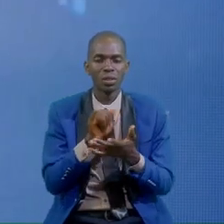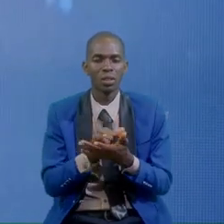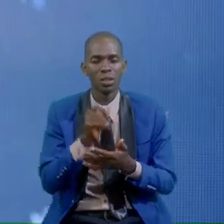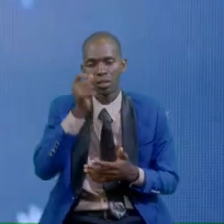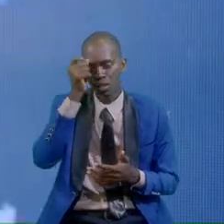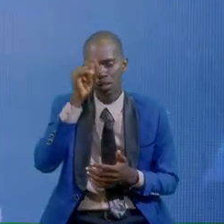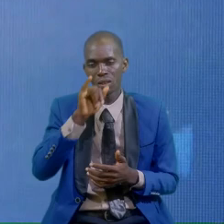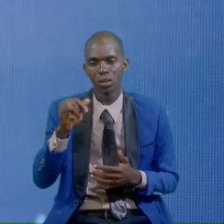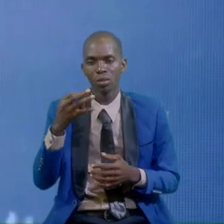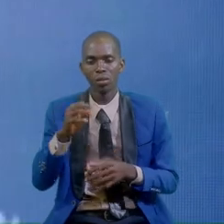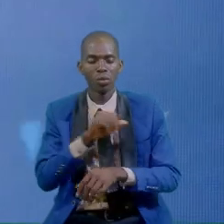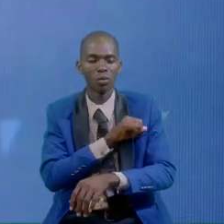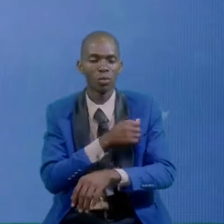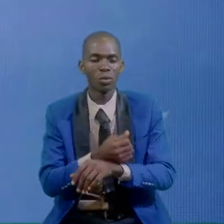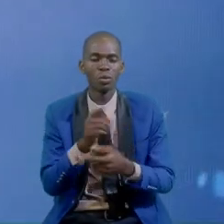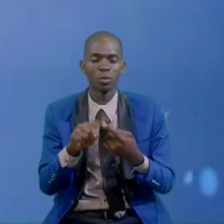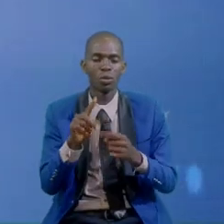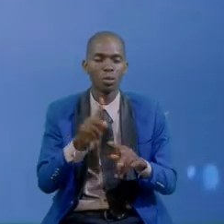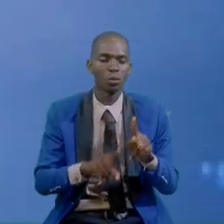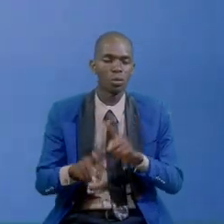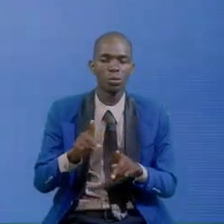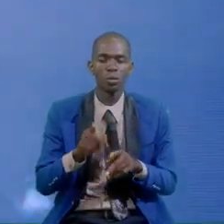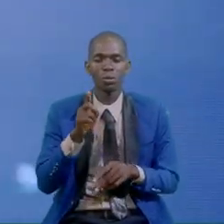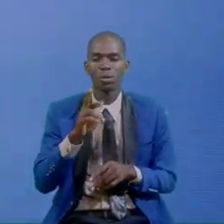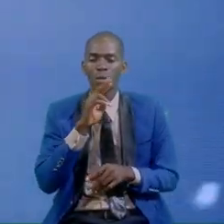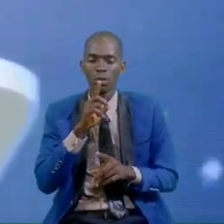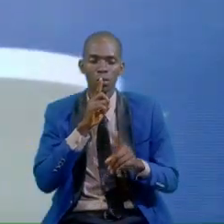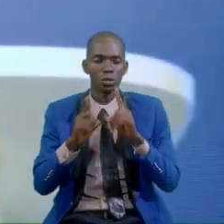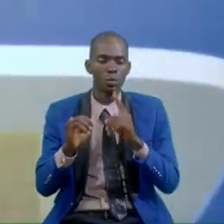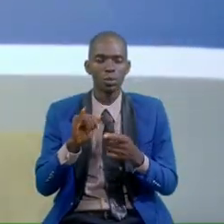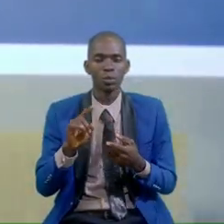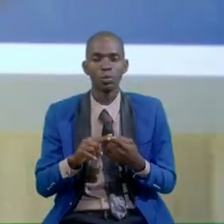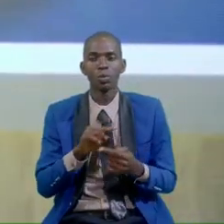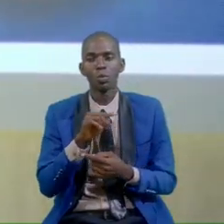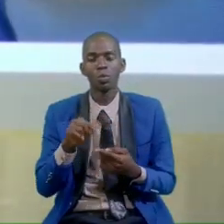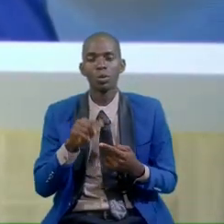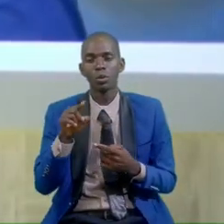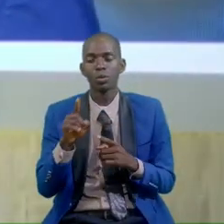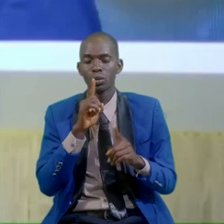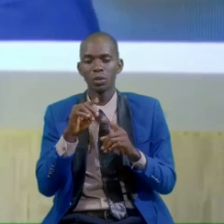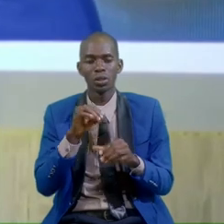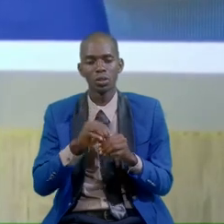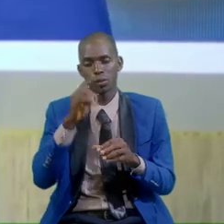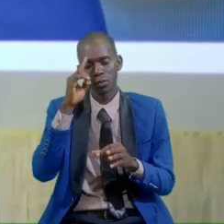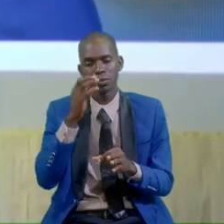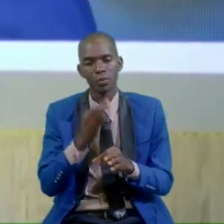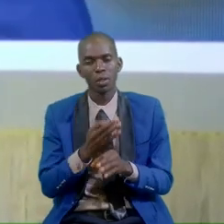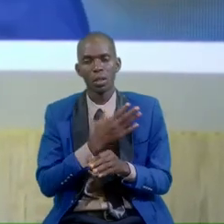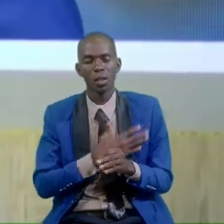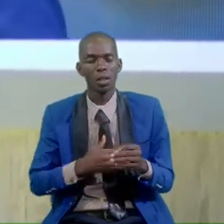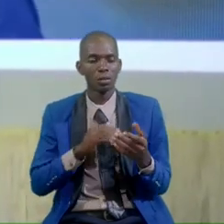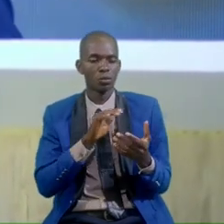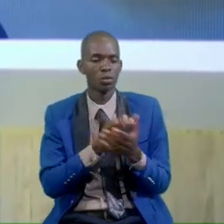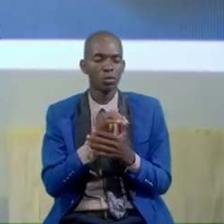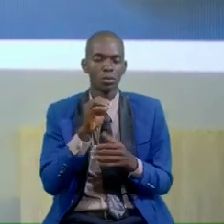of authority to the people you're speaking to. When you speak in faith and trust in the Lord, it transfers